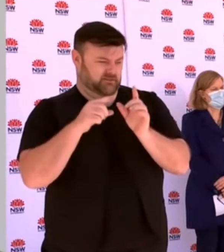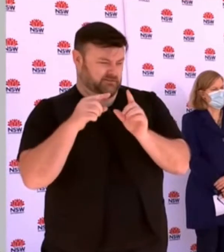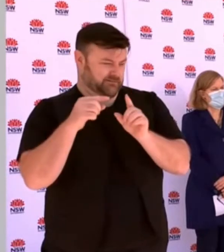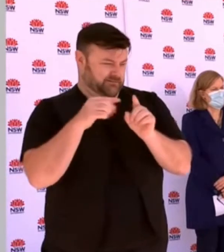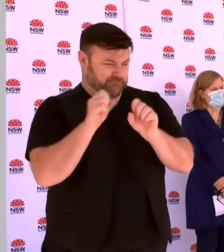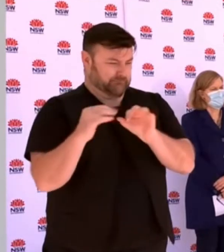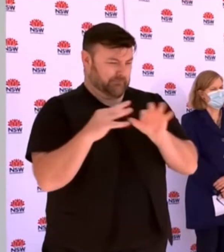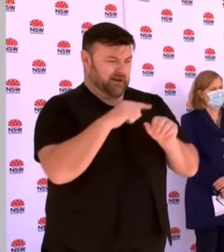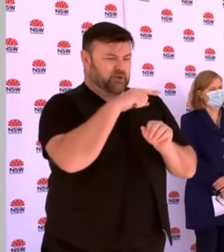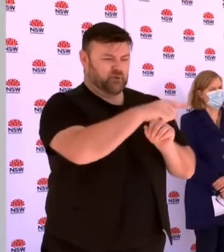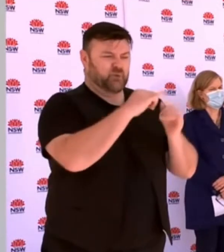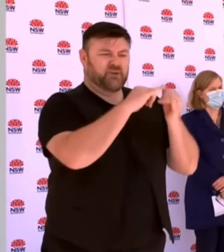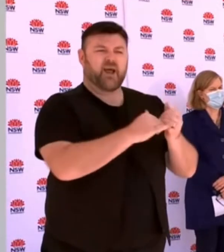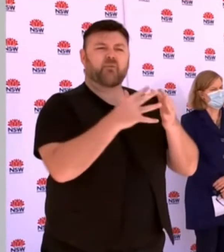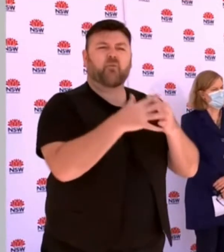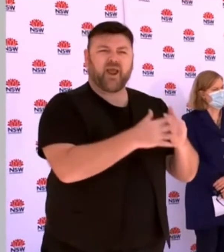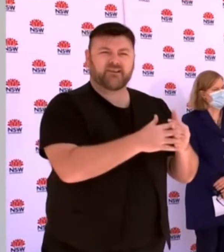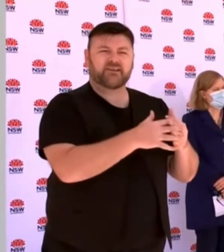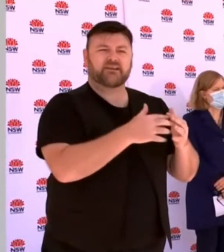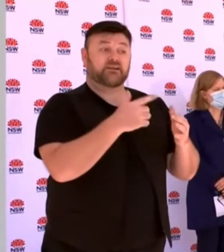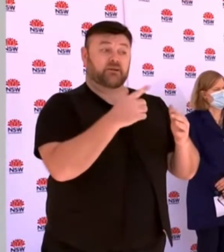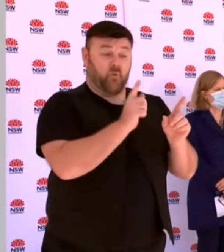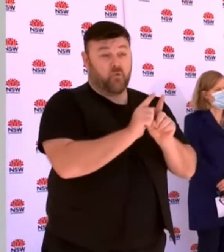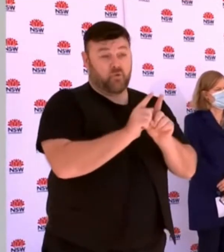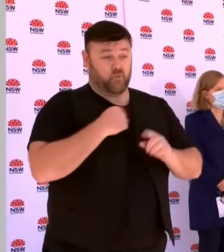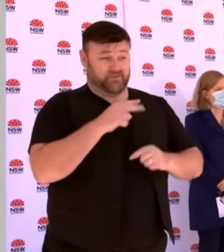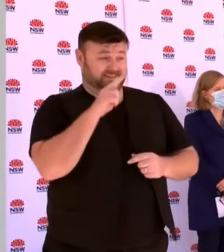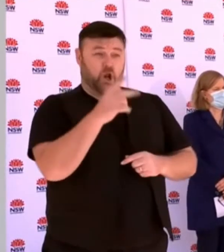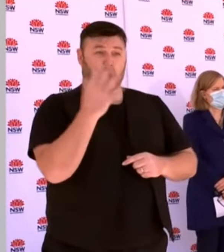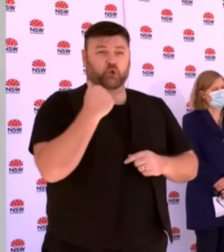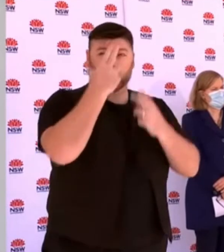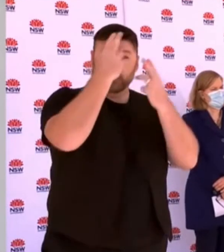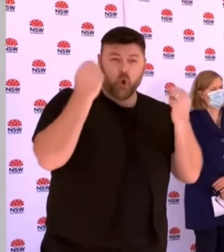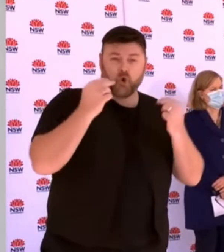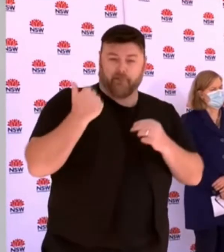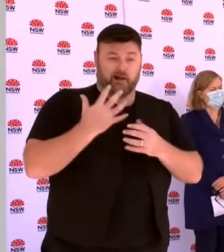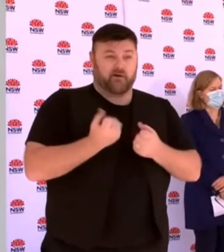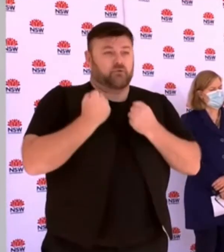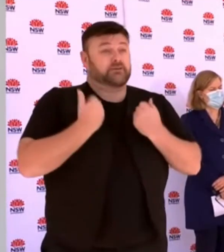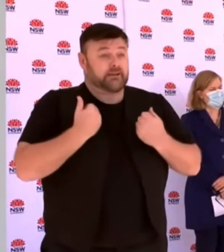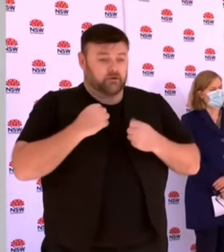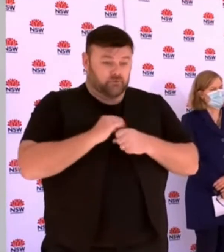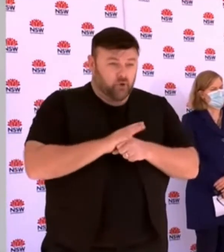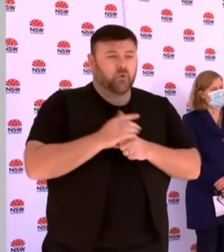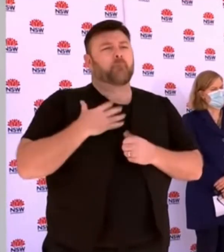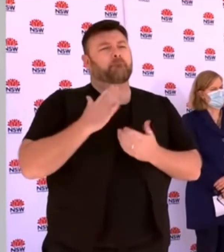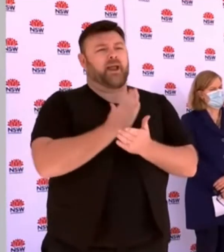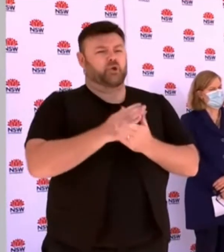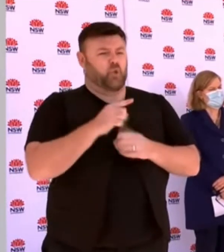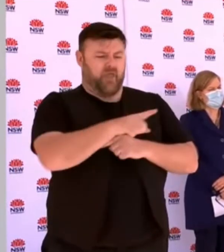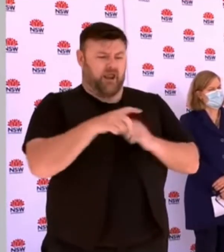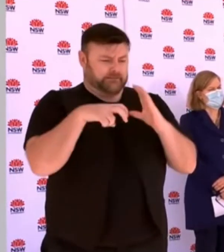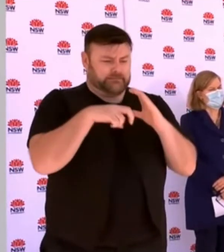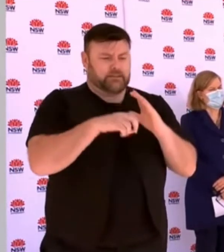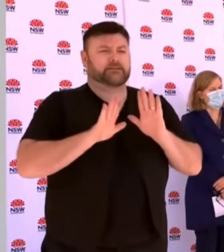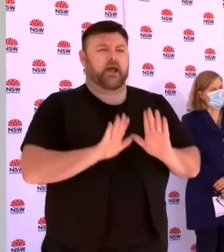sure that the essential workers who've been caught up with the recent cases are isolating, which they are. But I